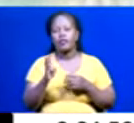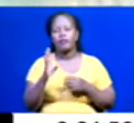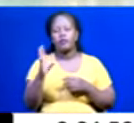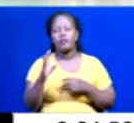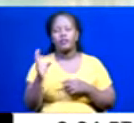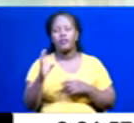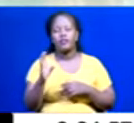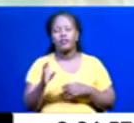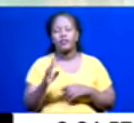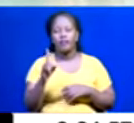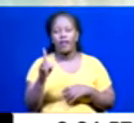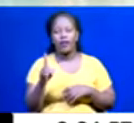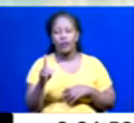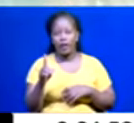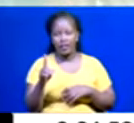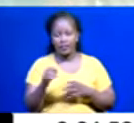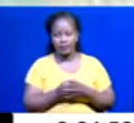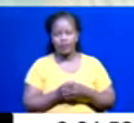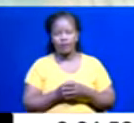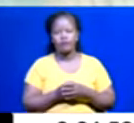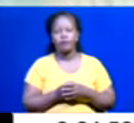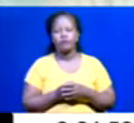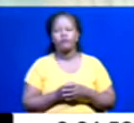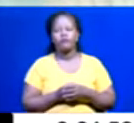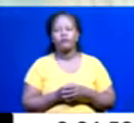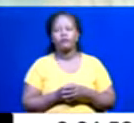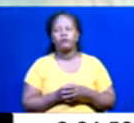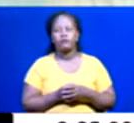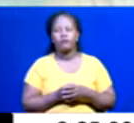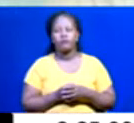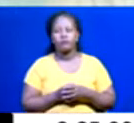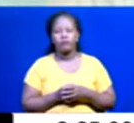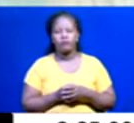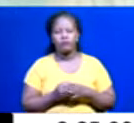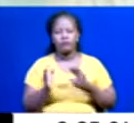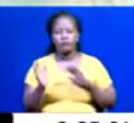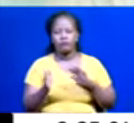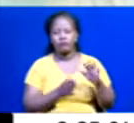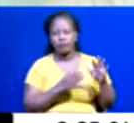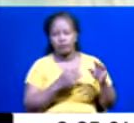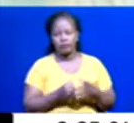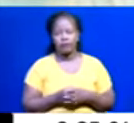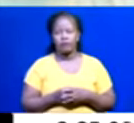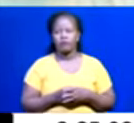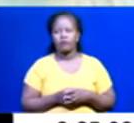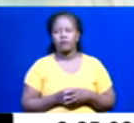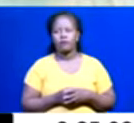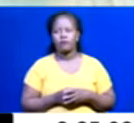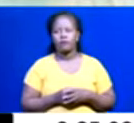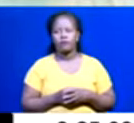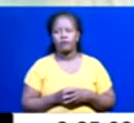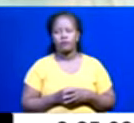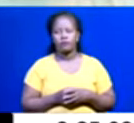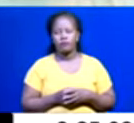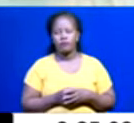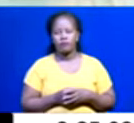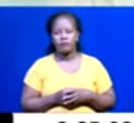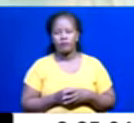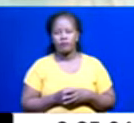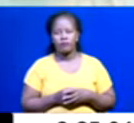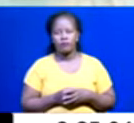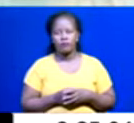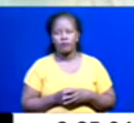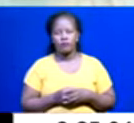at John_Cargo_M on Twitter. Right, let's continue with the news that's been shipping up. Tonight, the